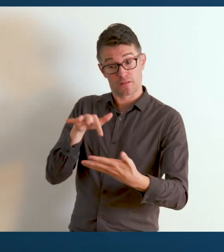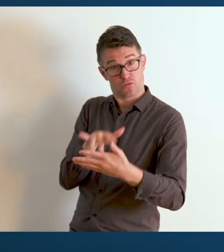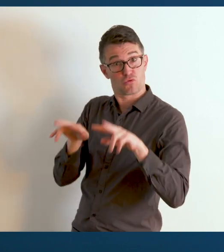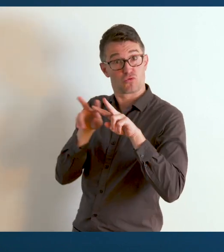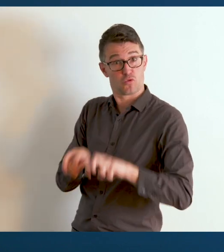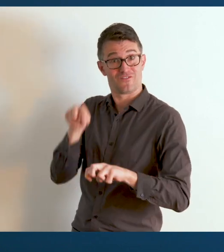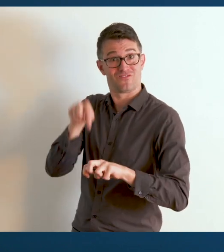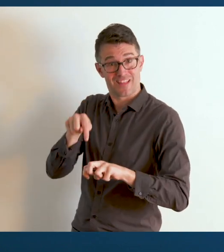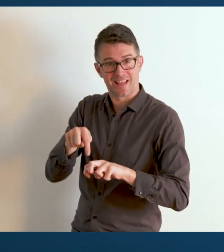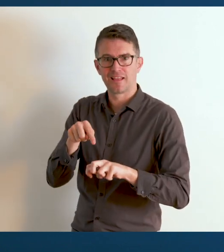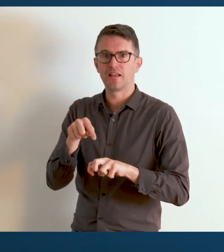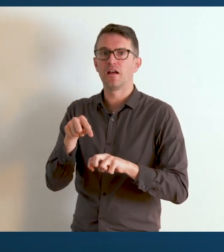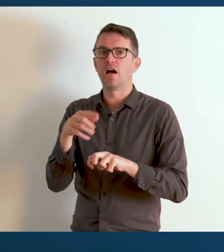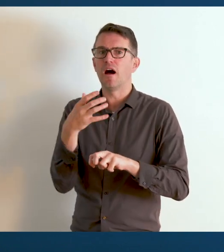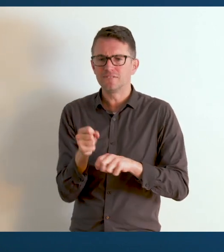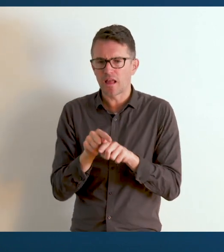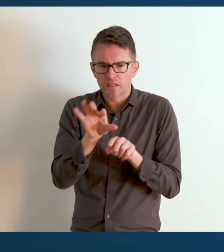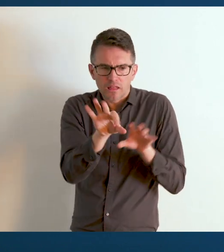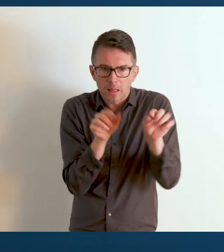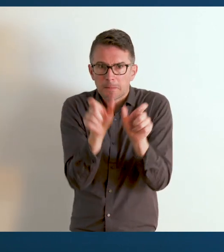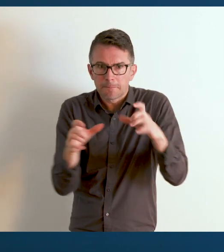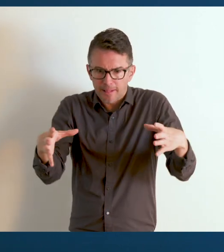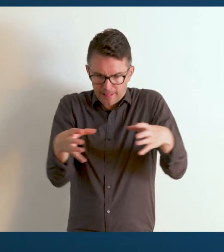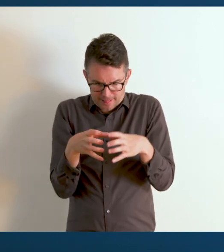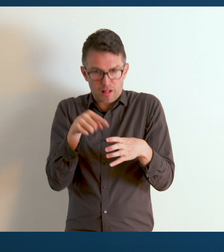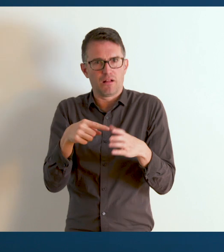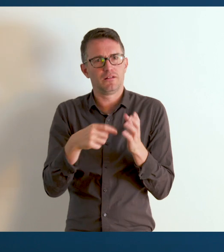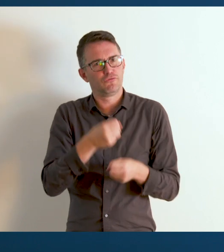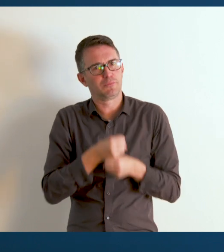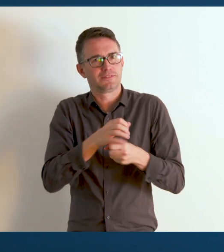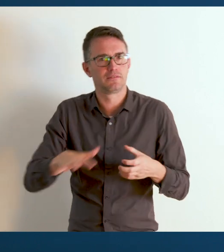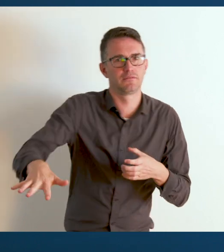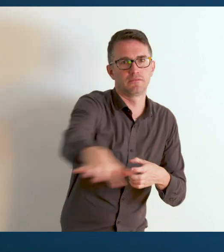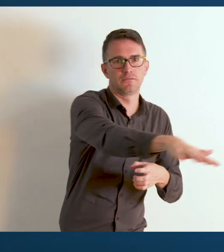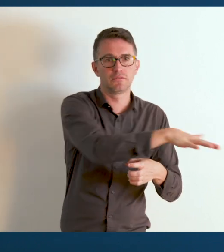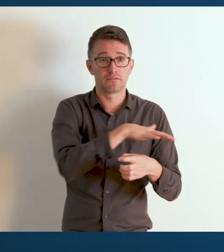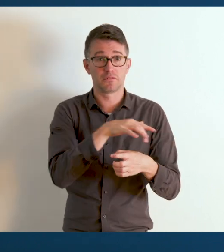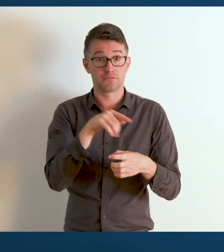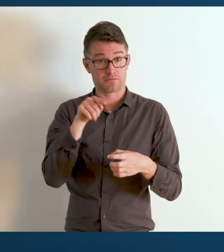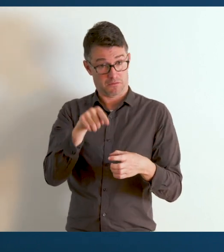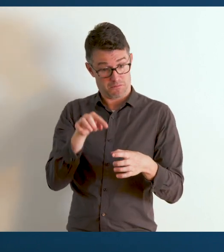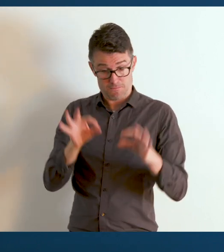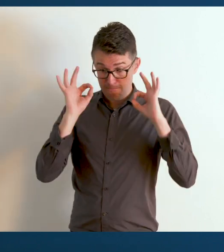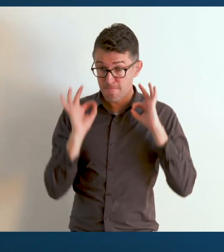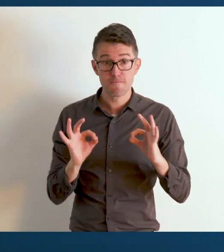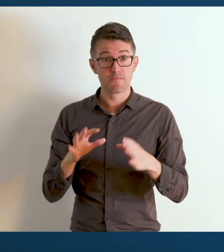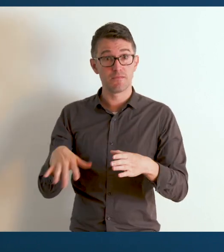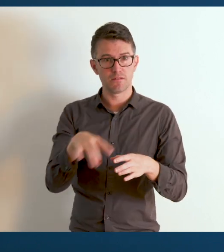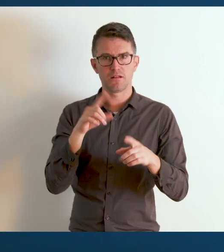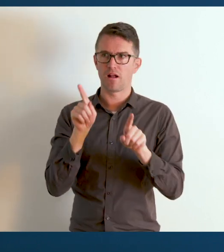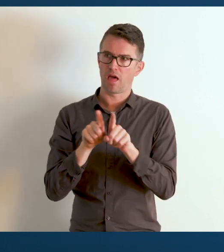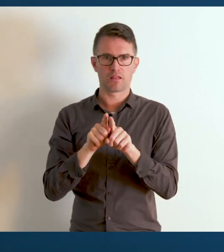doing a sample-based data collection, and there's no guarantee that the number of people with disabilities in